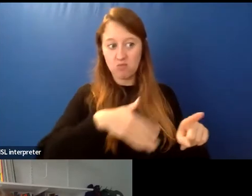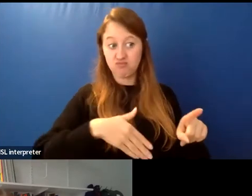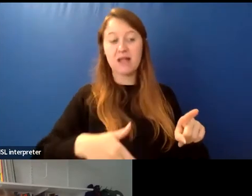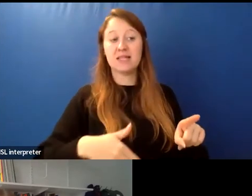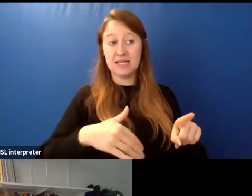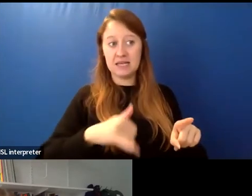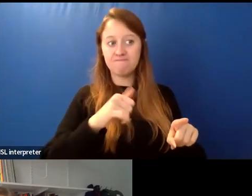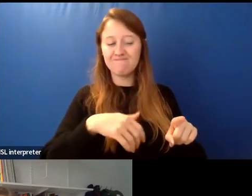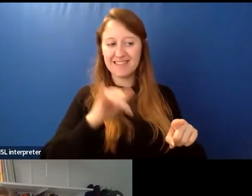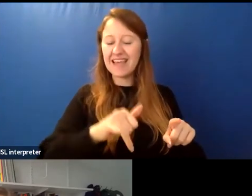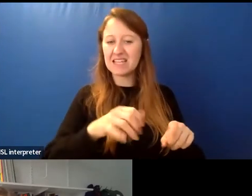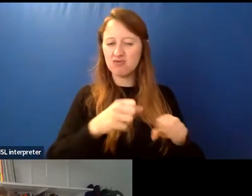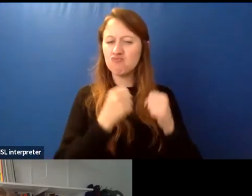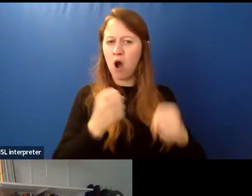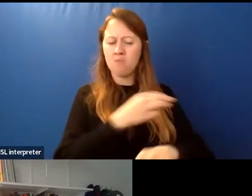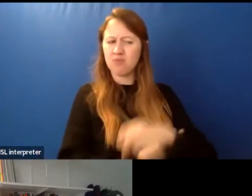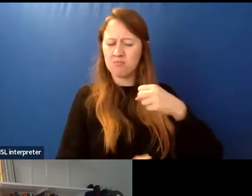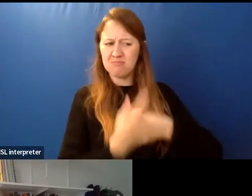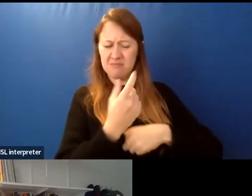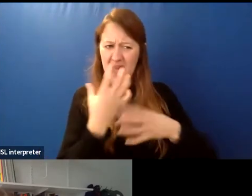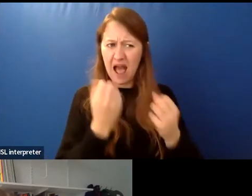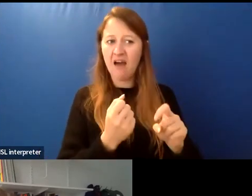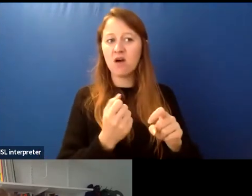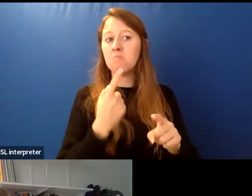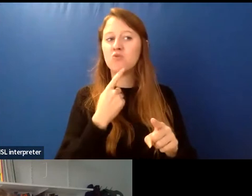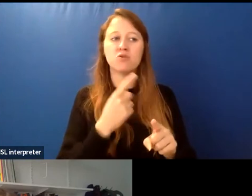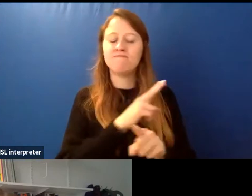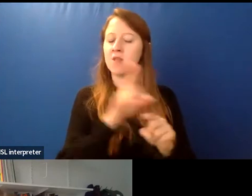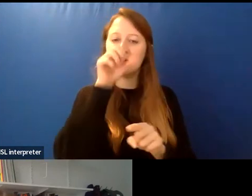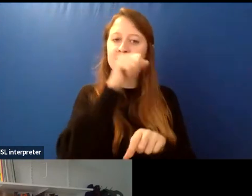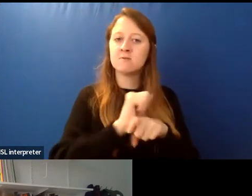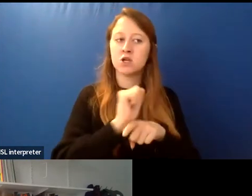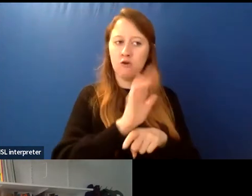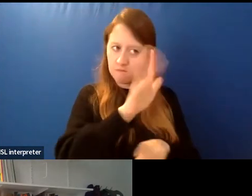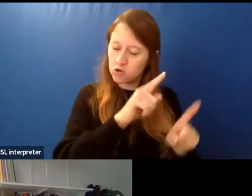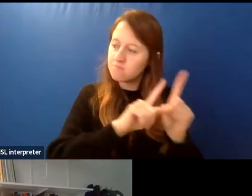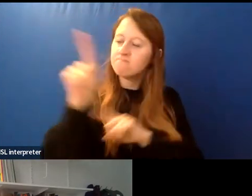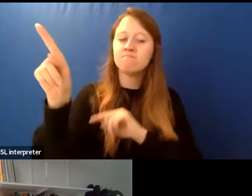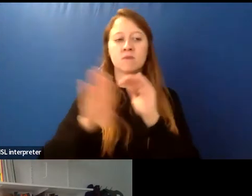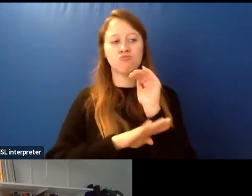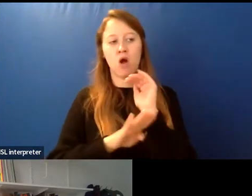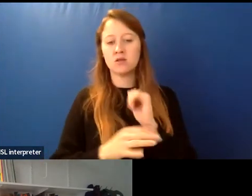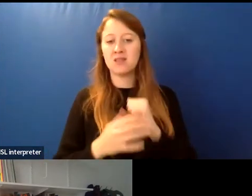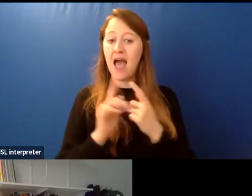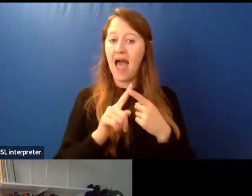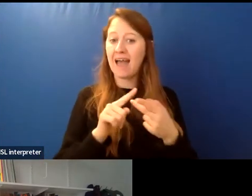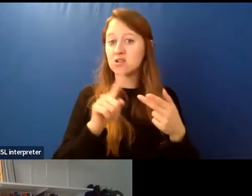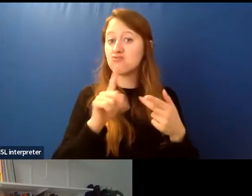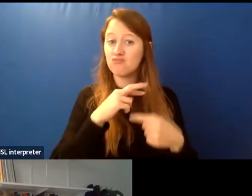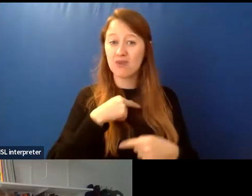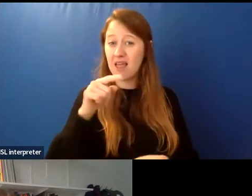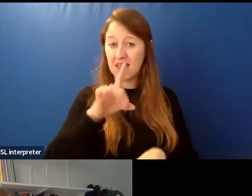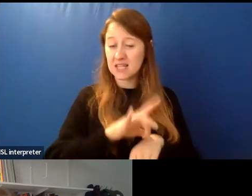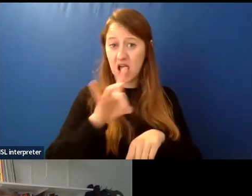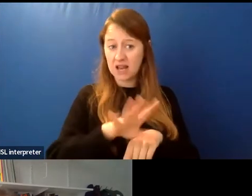you have to travel abroad. These are obviously really difficult cases. People feel abandoned by their doctors.